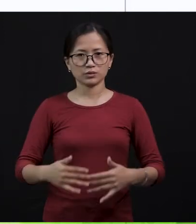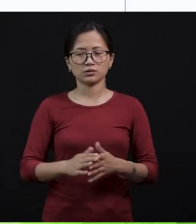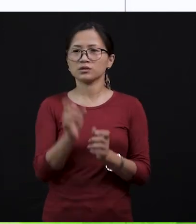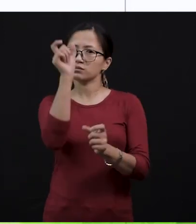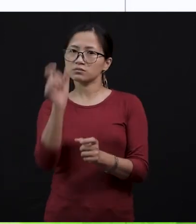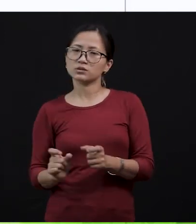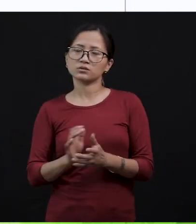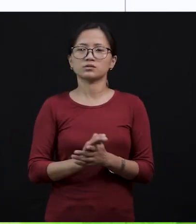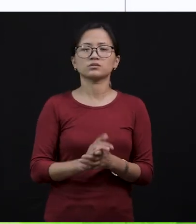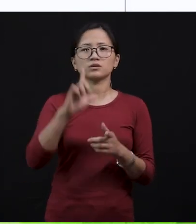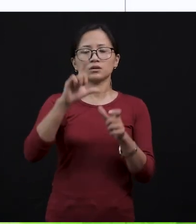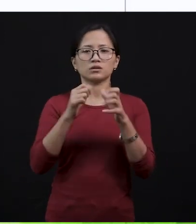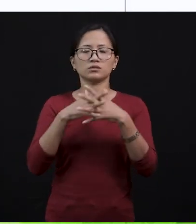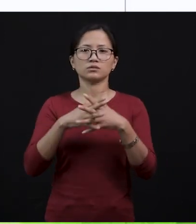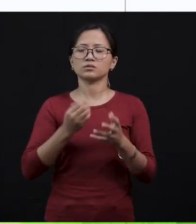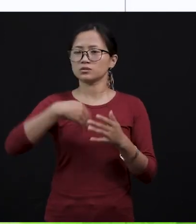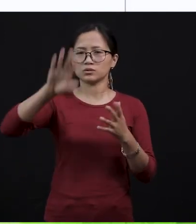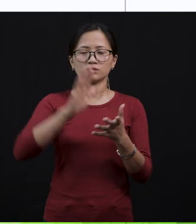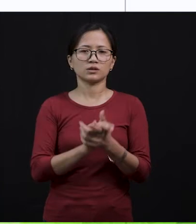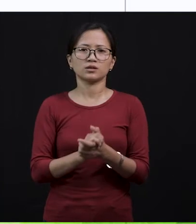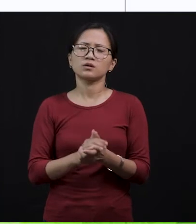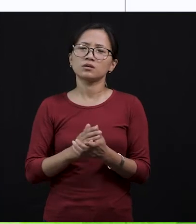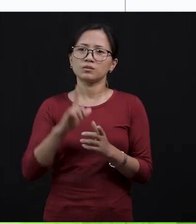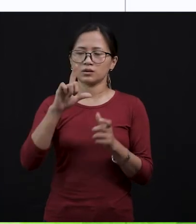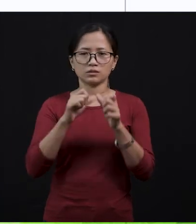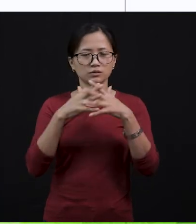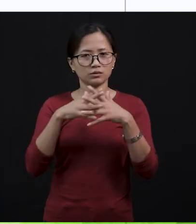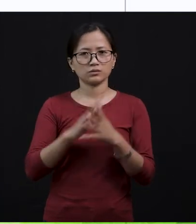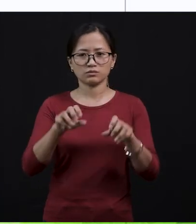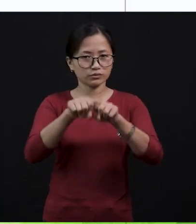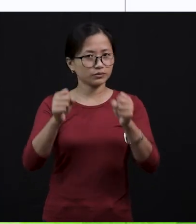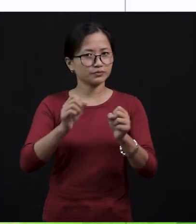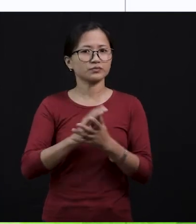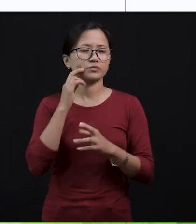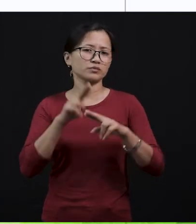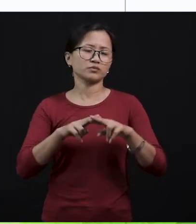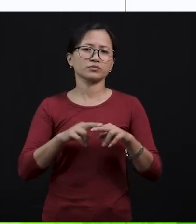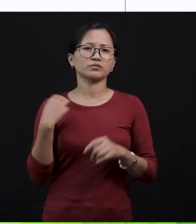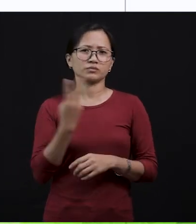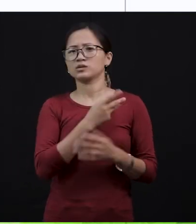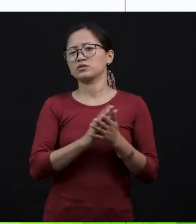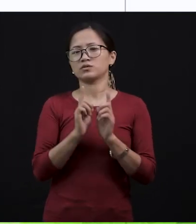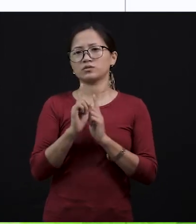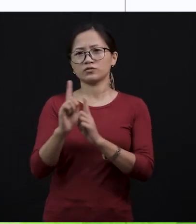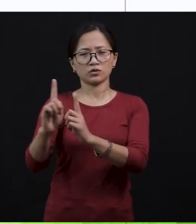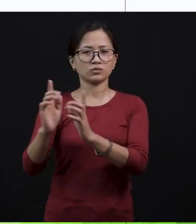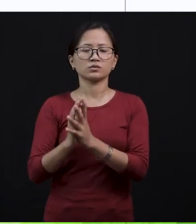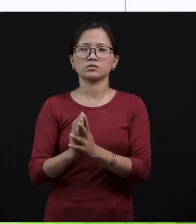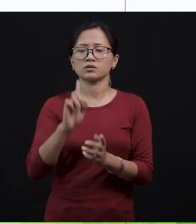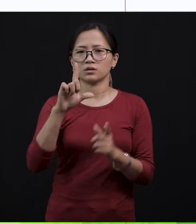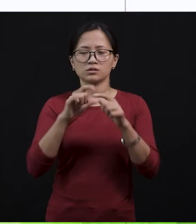and he never goes by the law, breaks them. So if we are not following